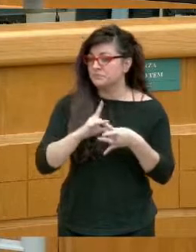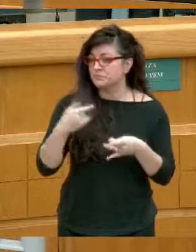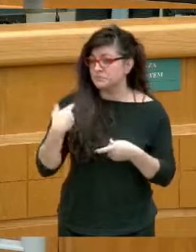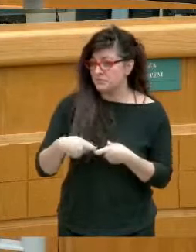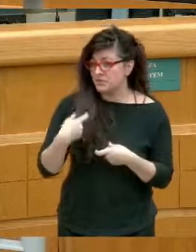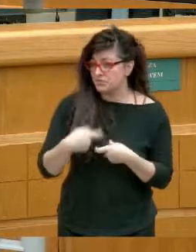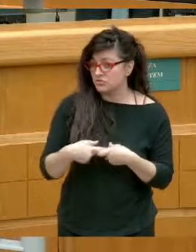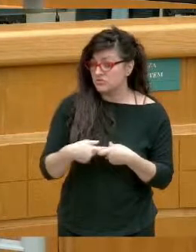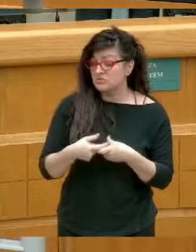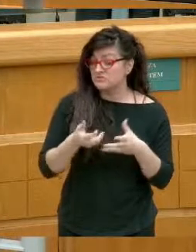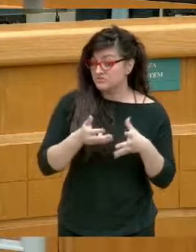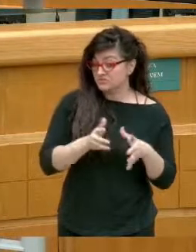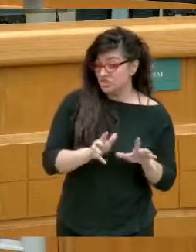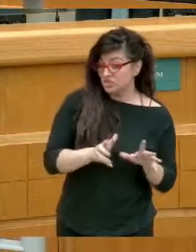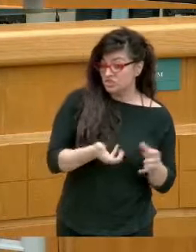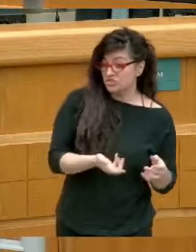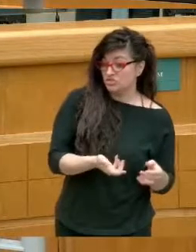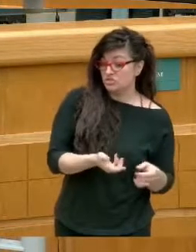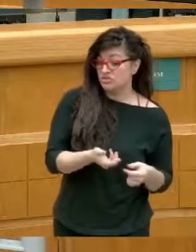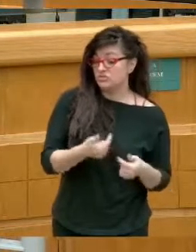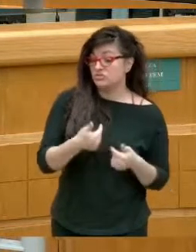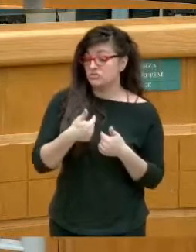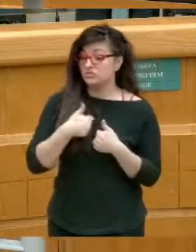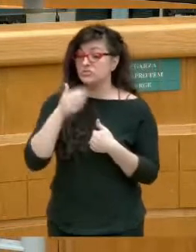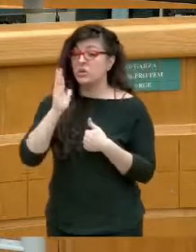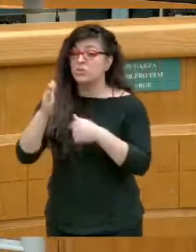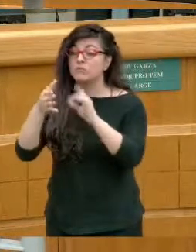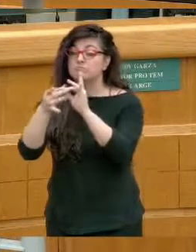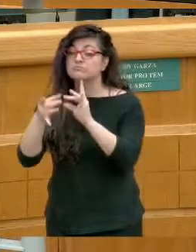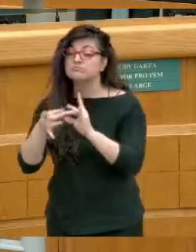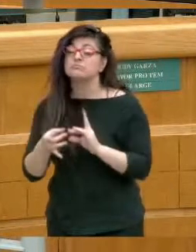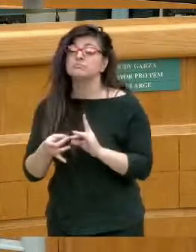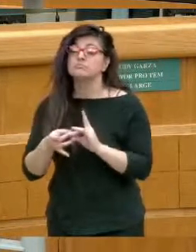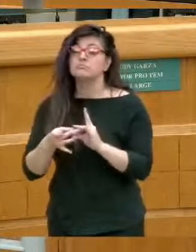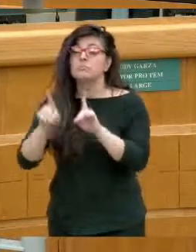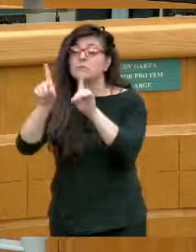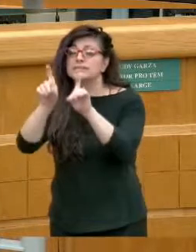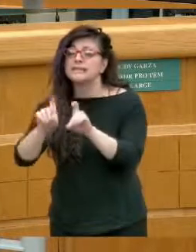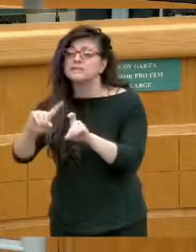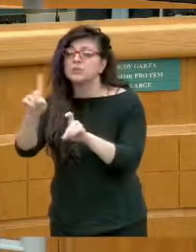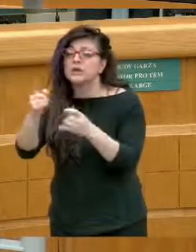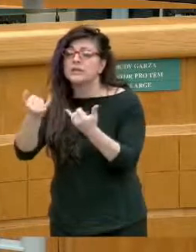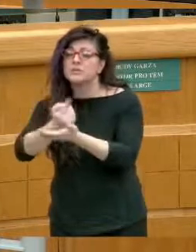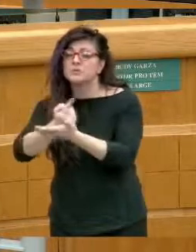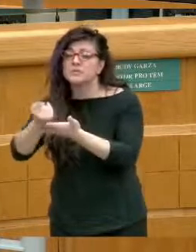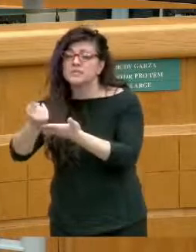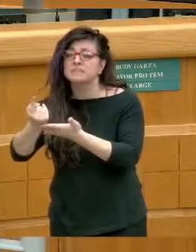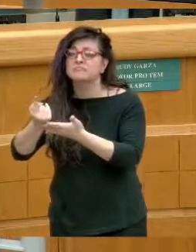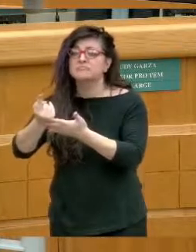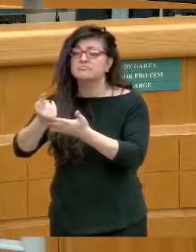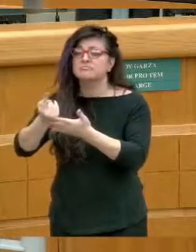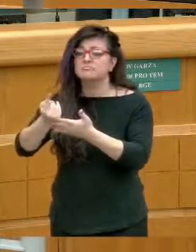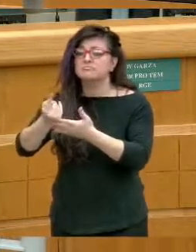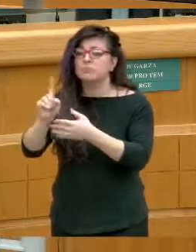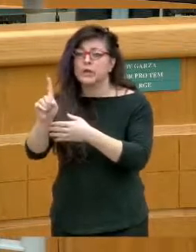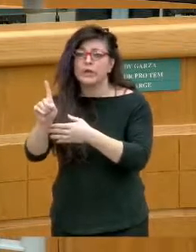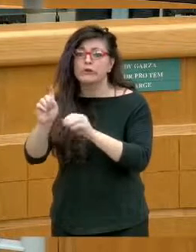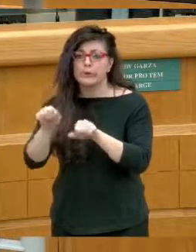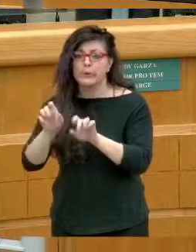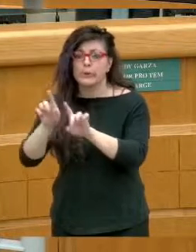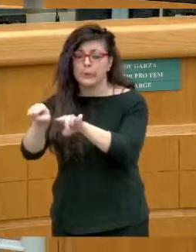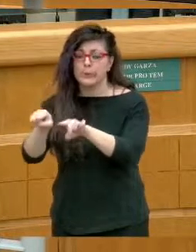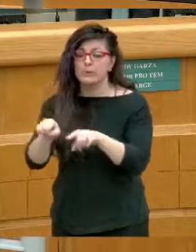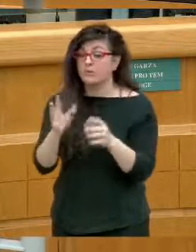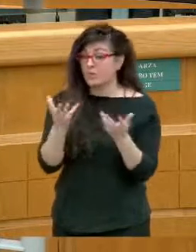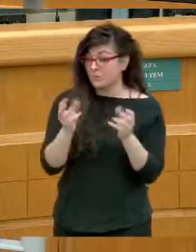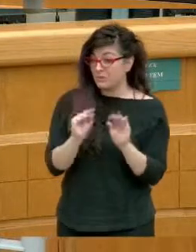an update on testing for the weekend, where people can get testing, because we're still doing, and I do need to make clear that yesterday